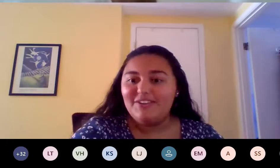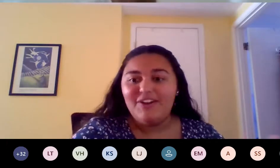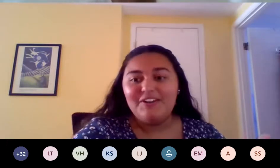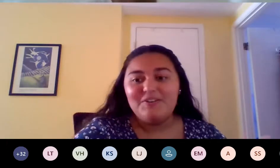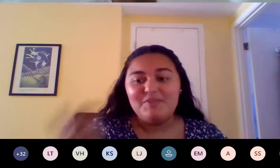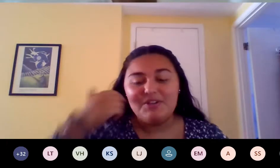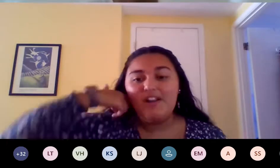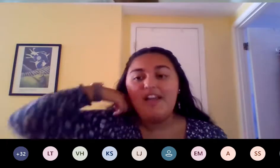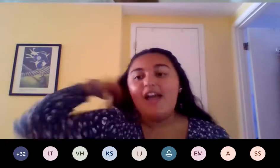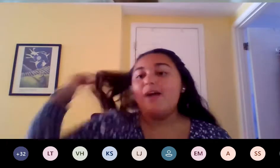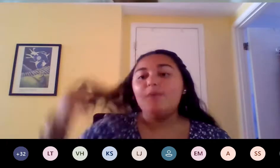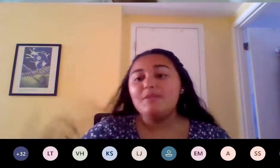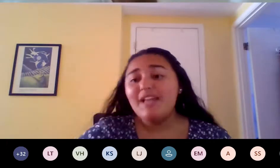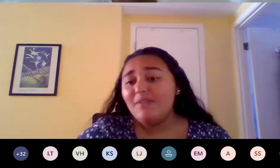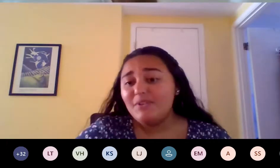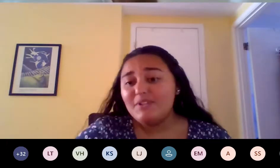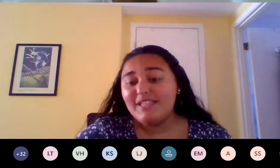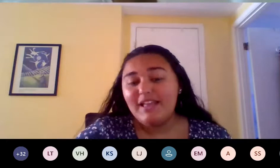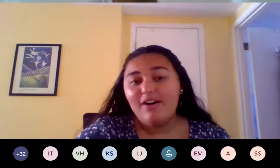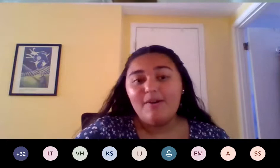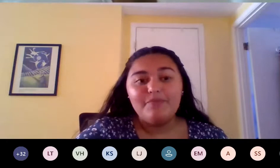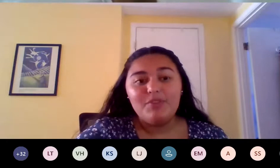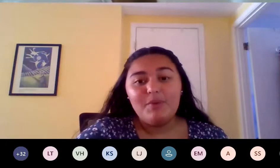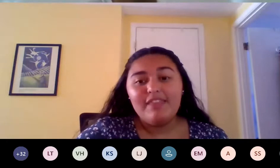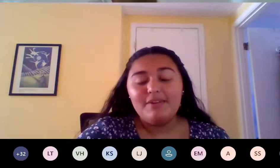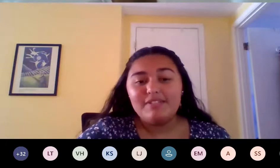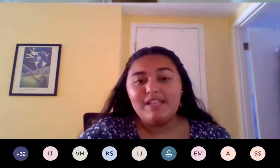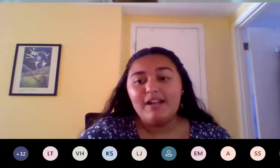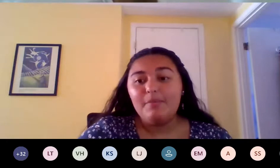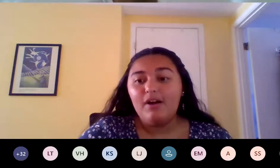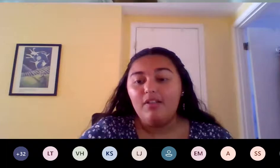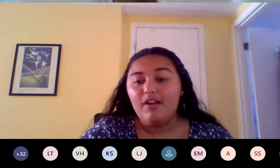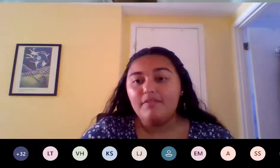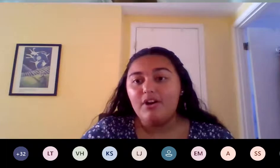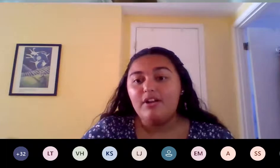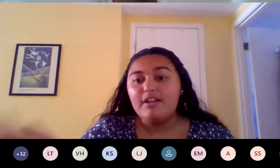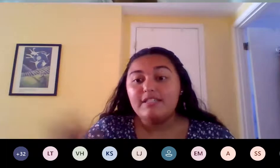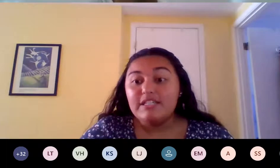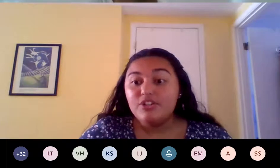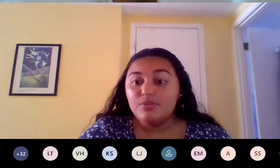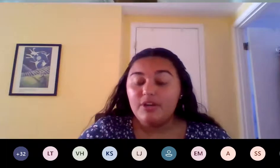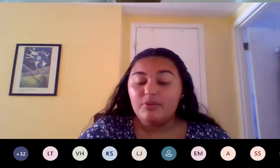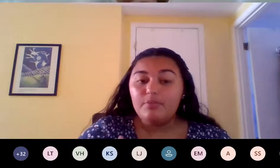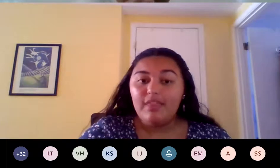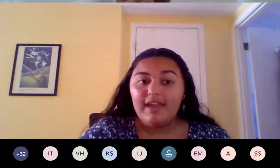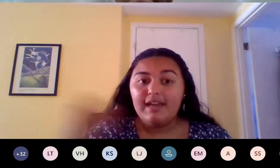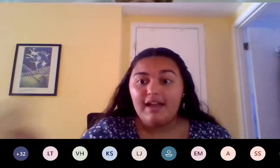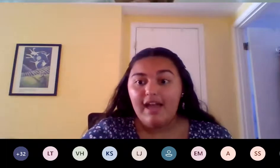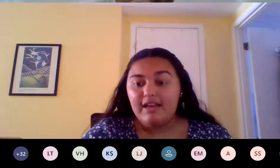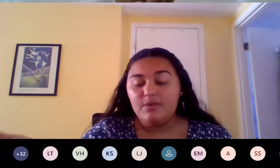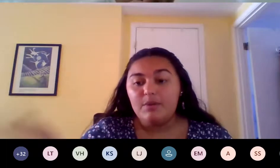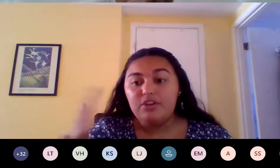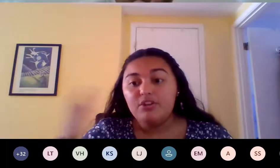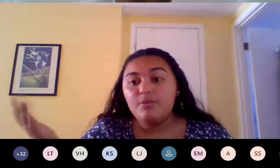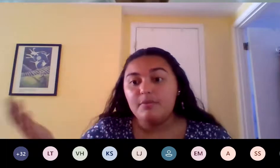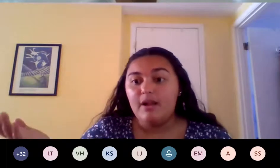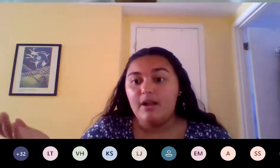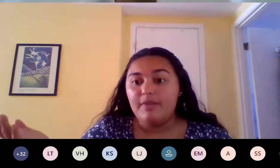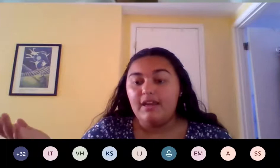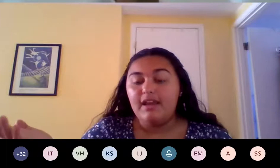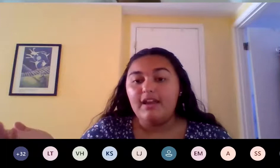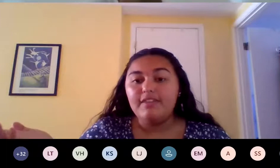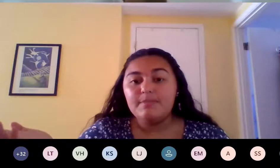our hand or on a computer. And what was helpful is that the way that it was set up, a lot of our teachers were able to plan ahead and we